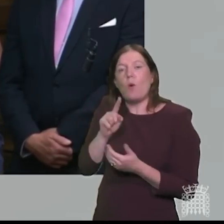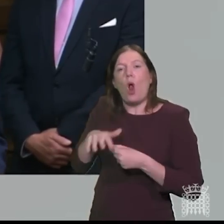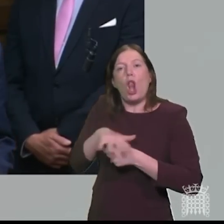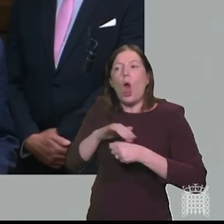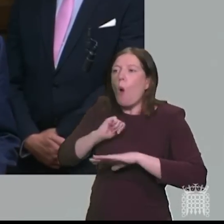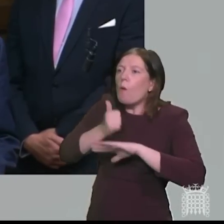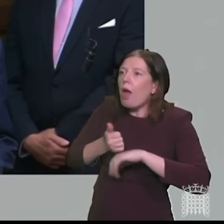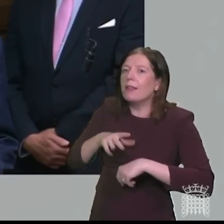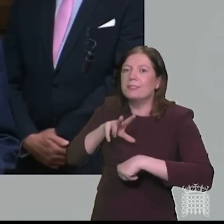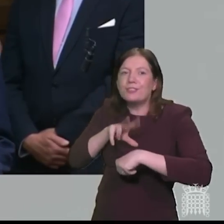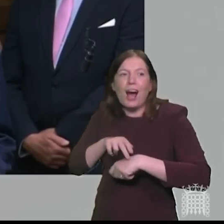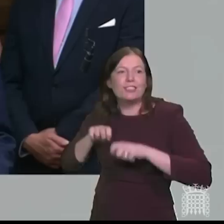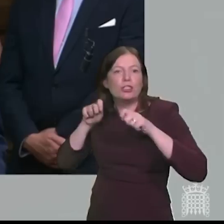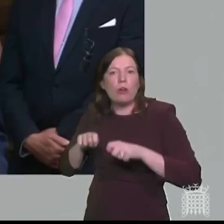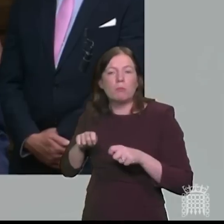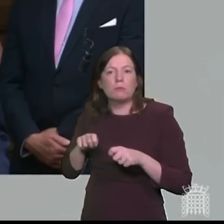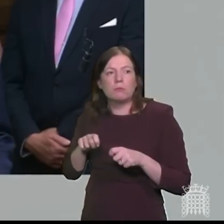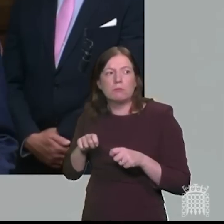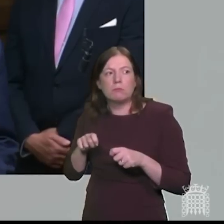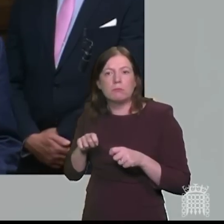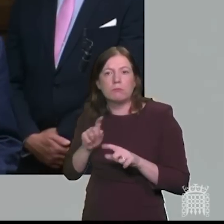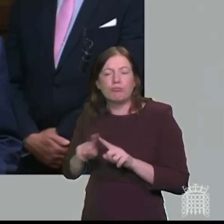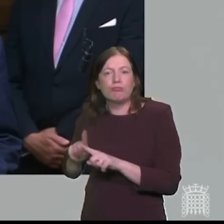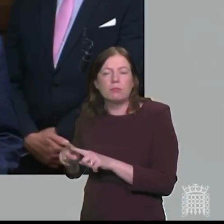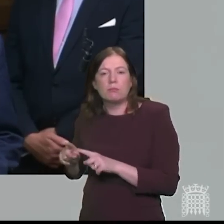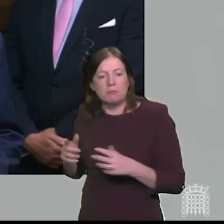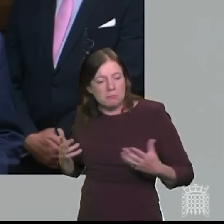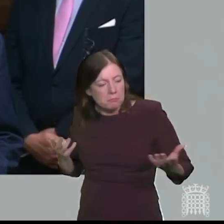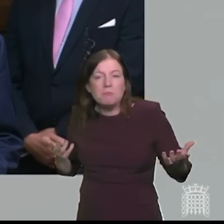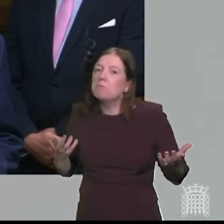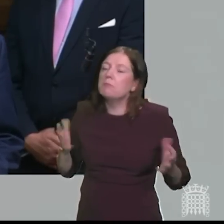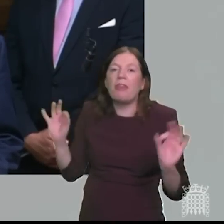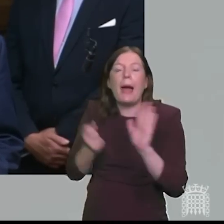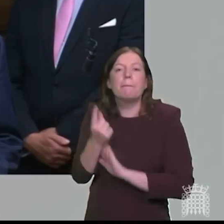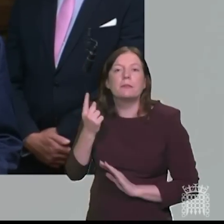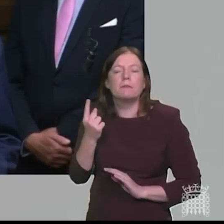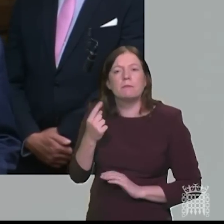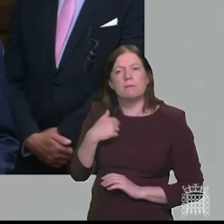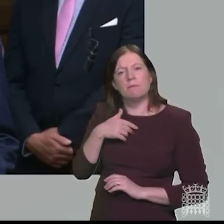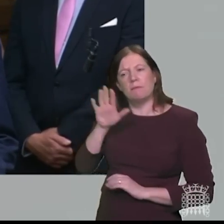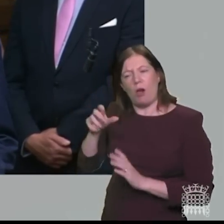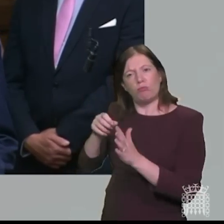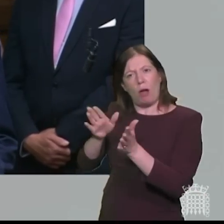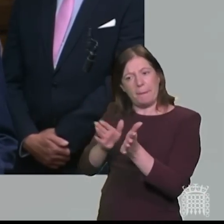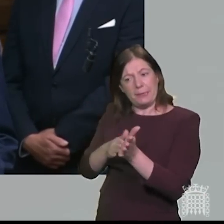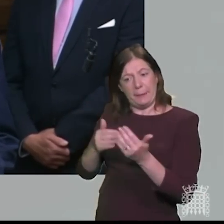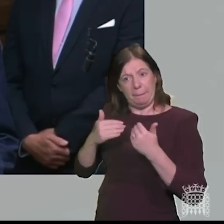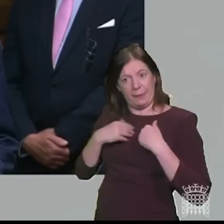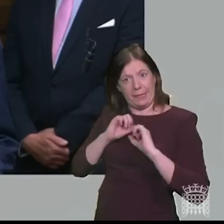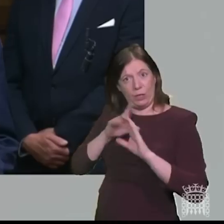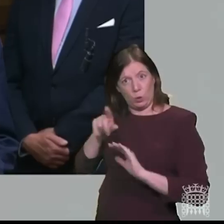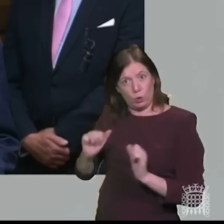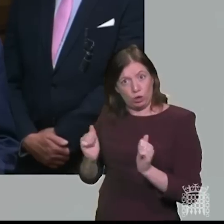infrastructure spending, seem to be disappearing into a black hole. So does the Prime Minister agree with me